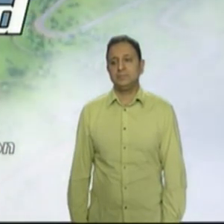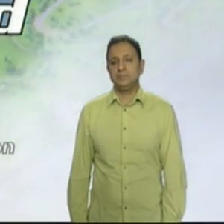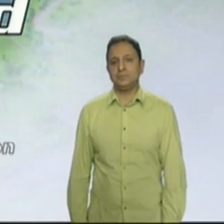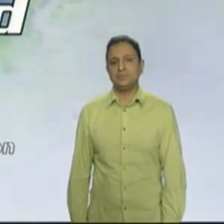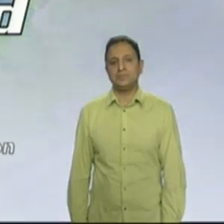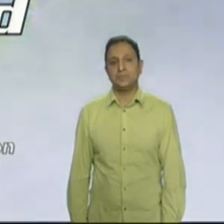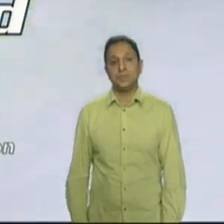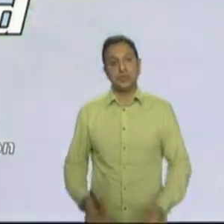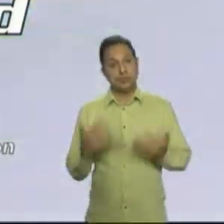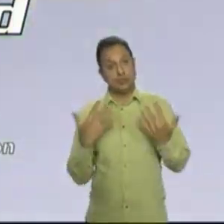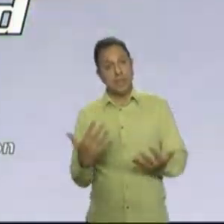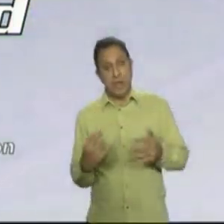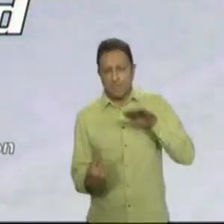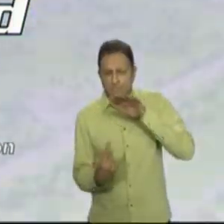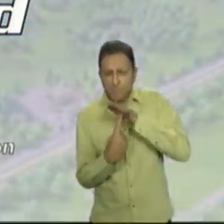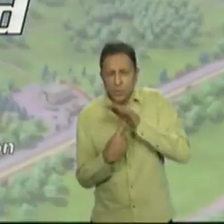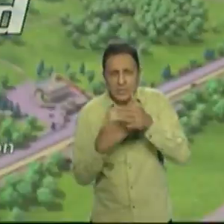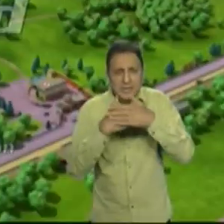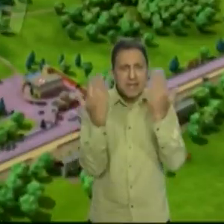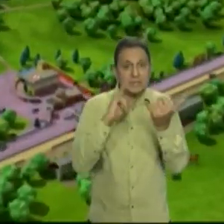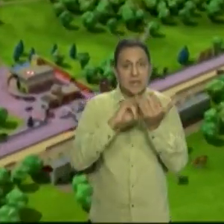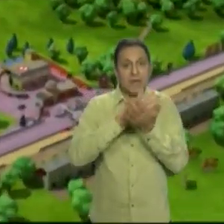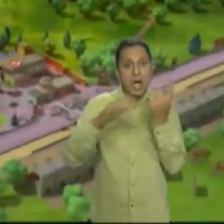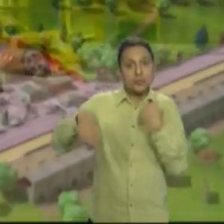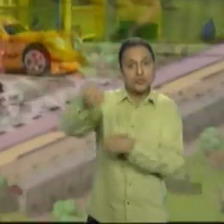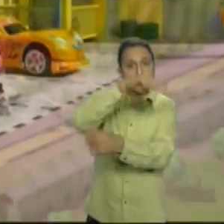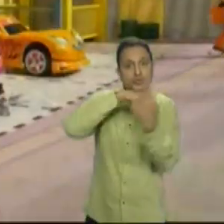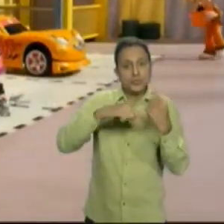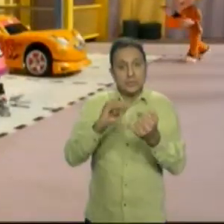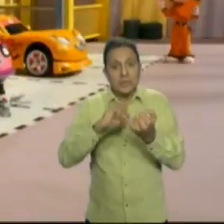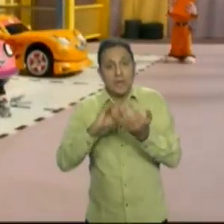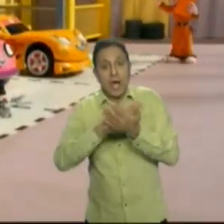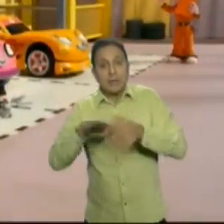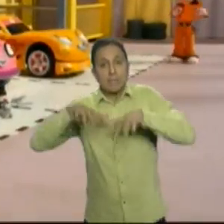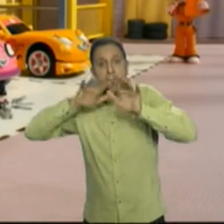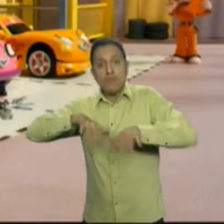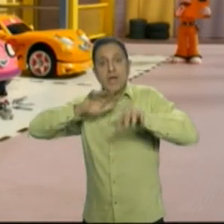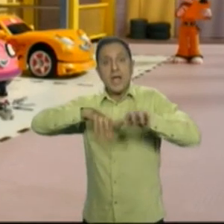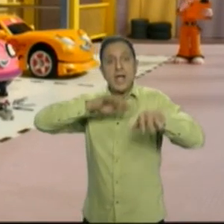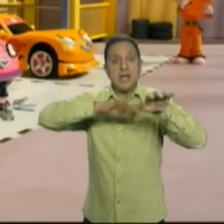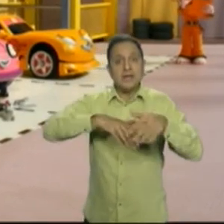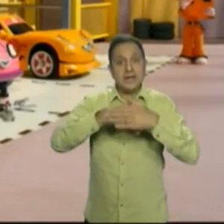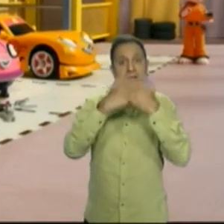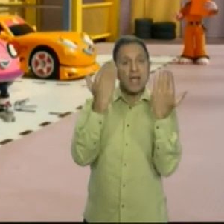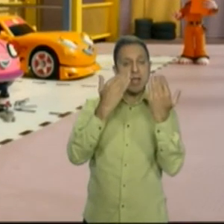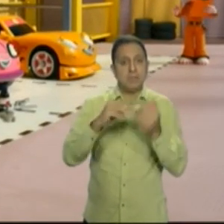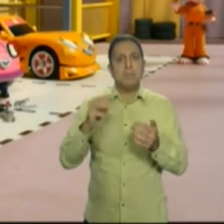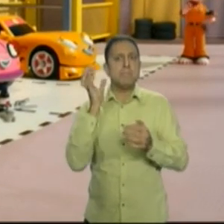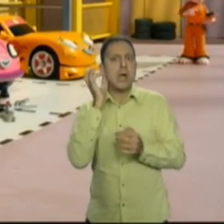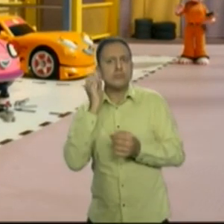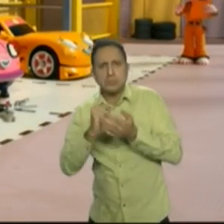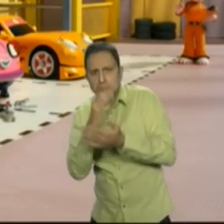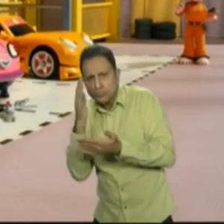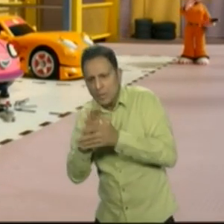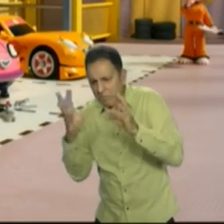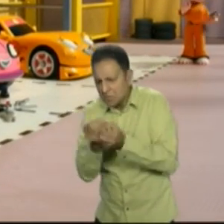Today was an important day at Silverhatch. It was the Silverhatch parade day, and Marcia had to make sure everything was perfect. Tombola,